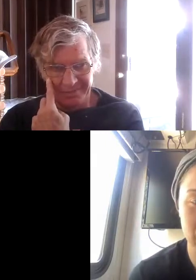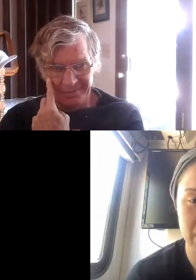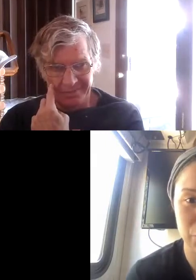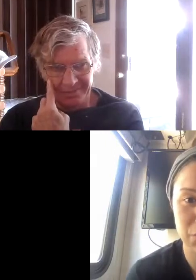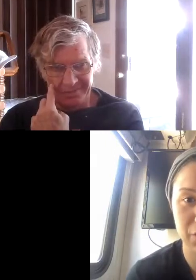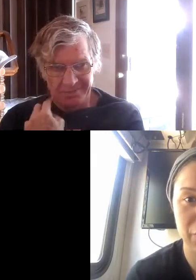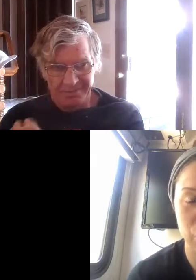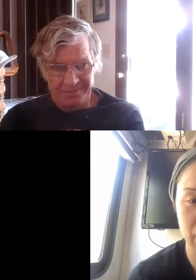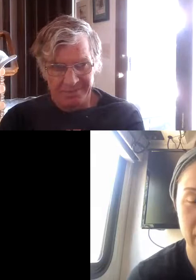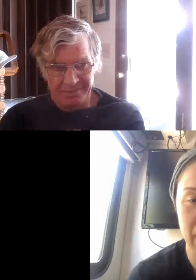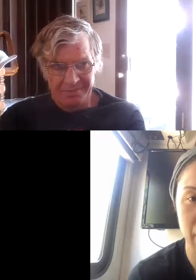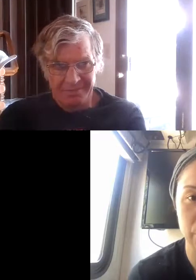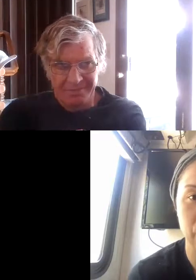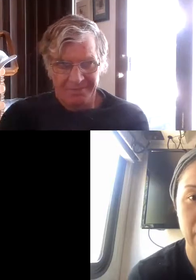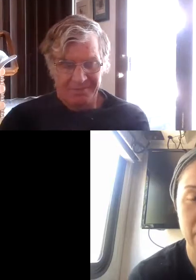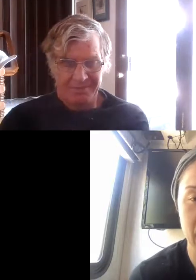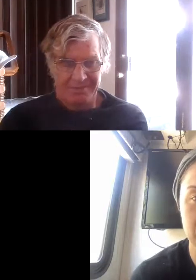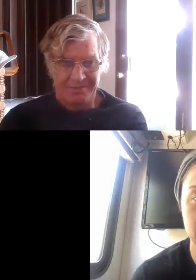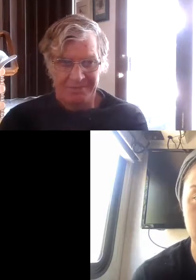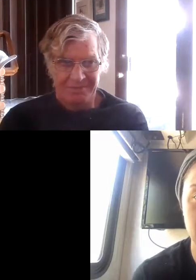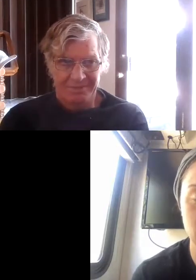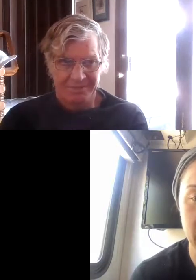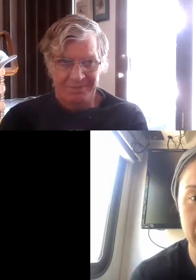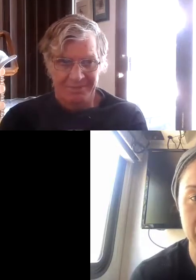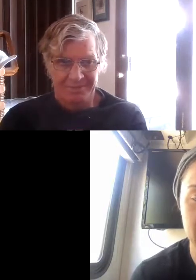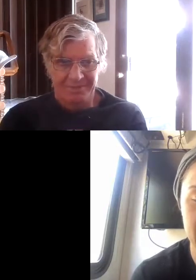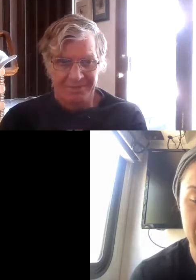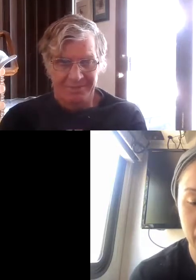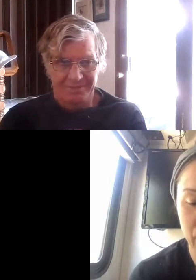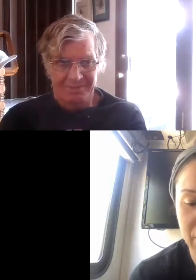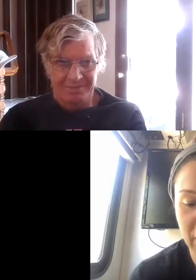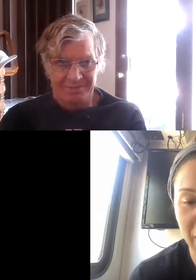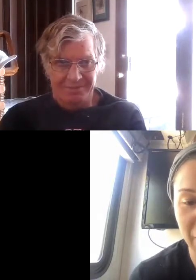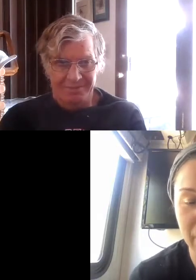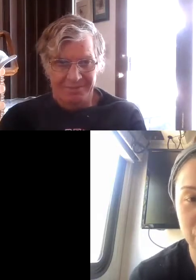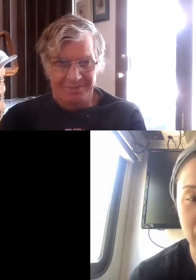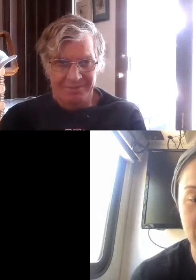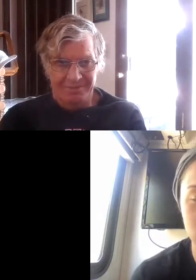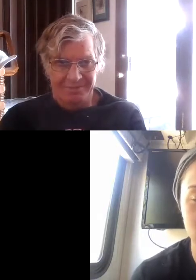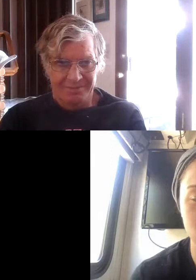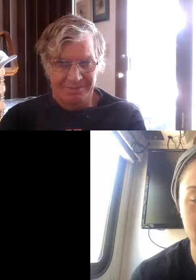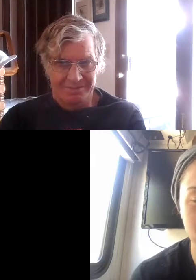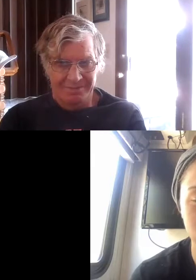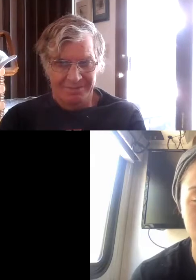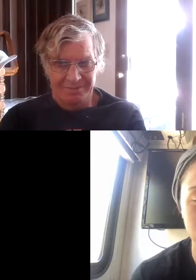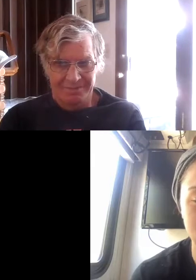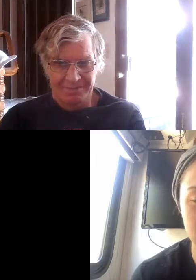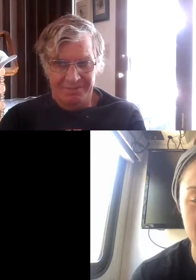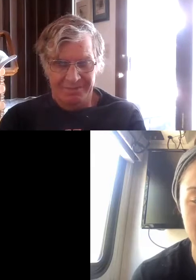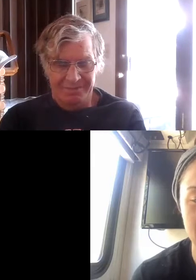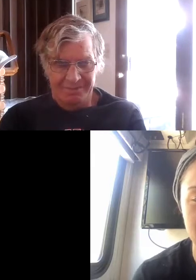what he's able to look for and help you with. So we thank him for that. Please check out our Patreon page. We have a wonderful